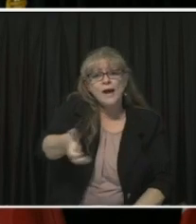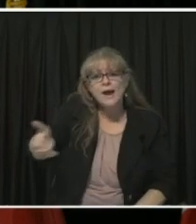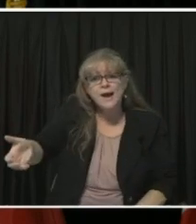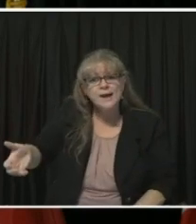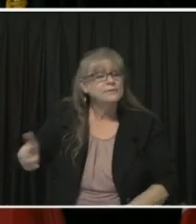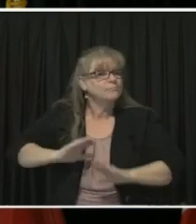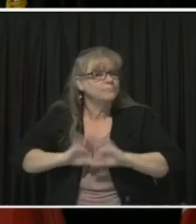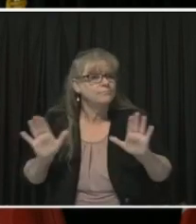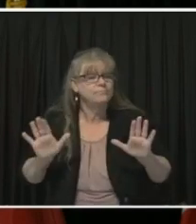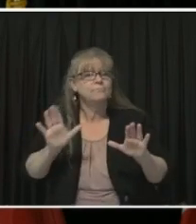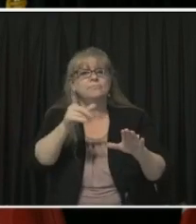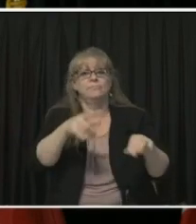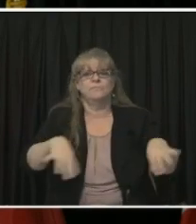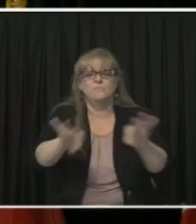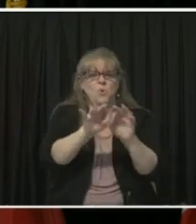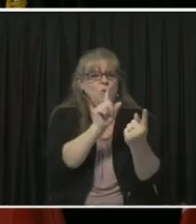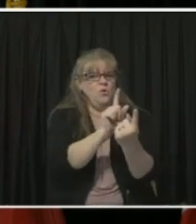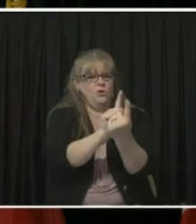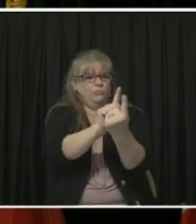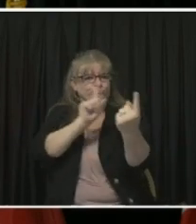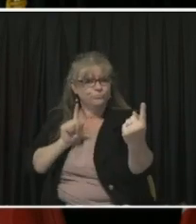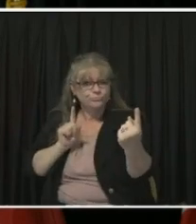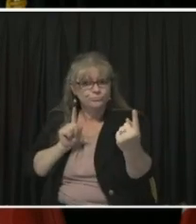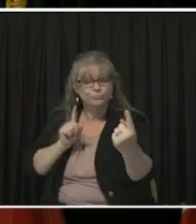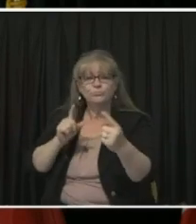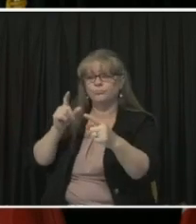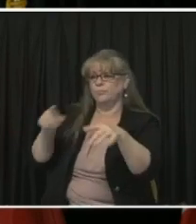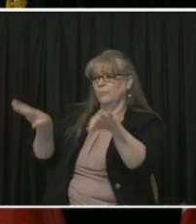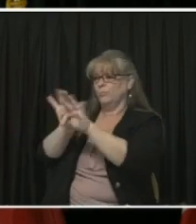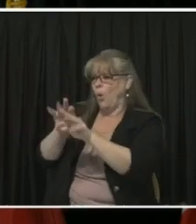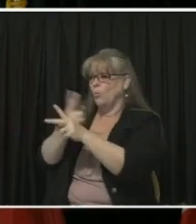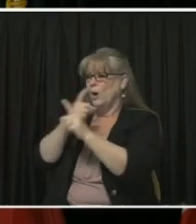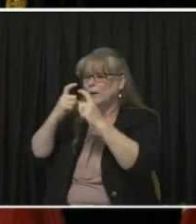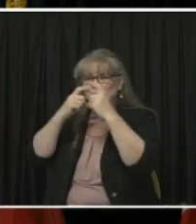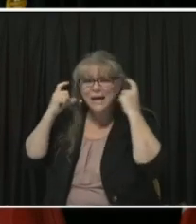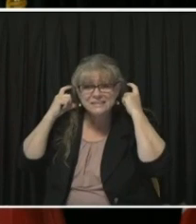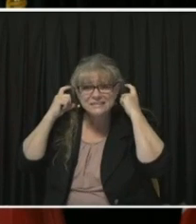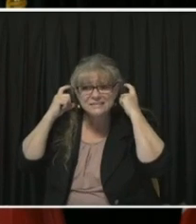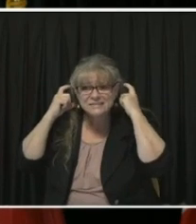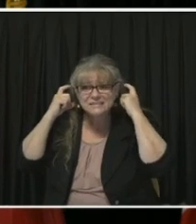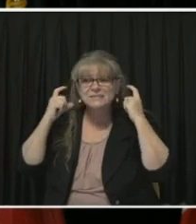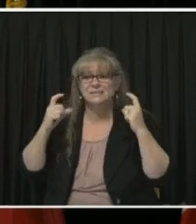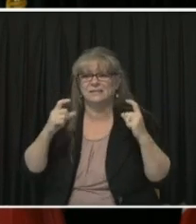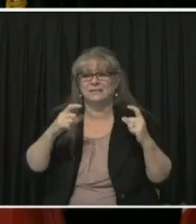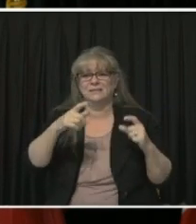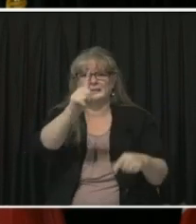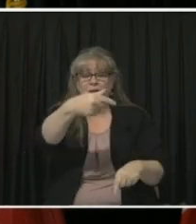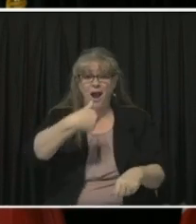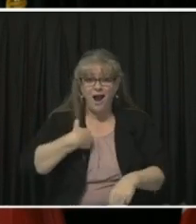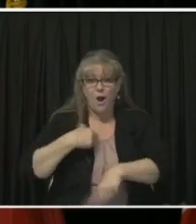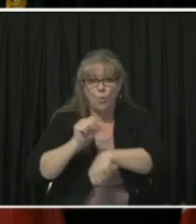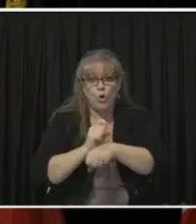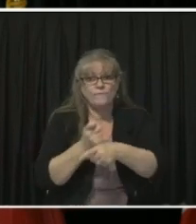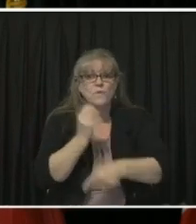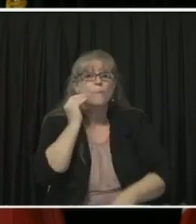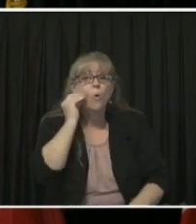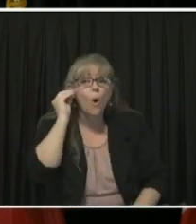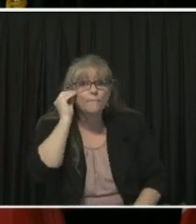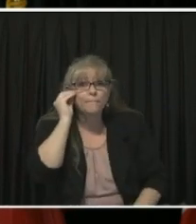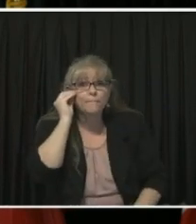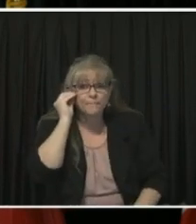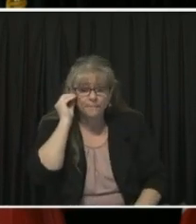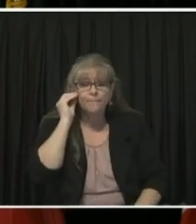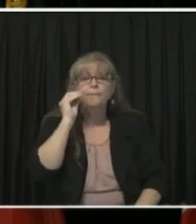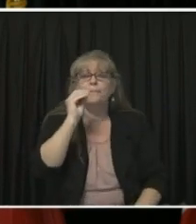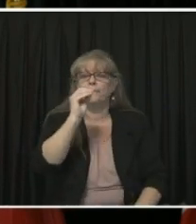mask. I work a lot from home on Zoom and Skype and all of those services. And I know many of you are too. If we're